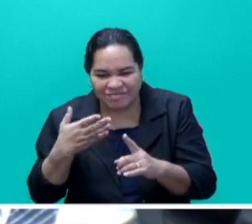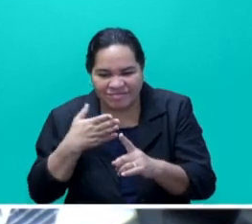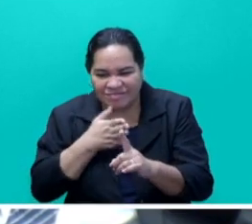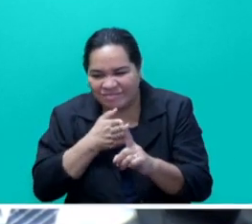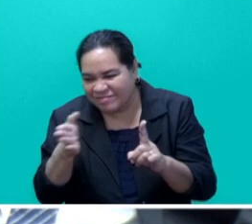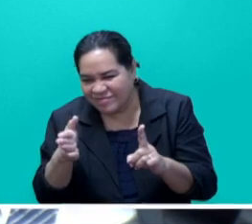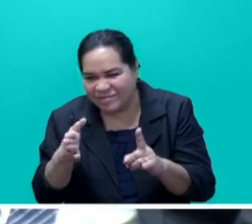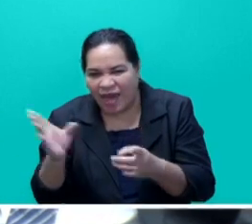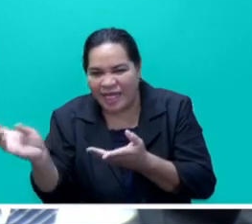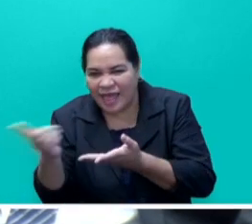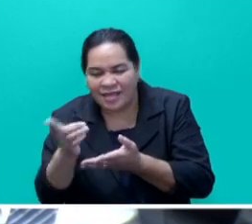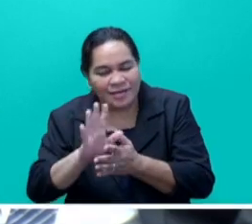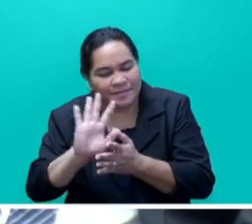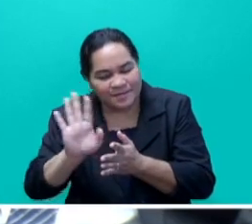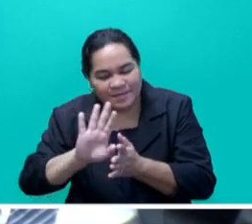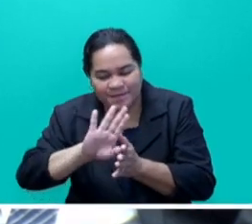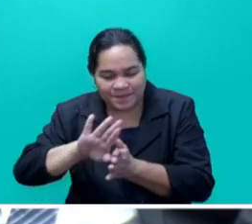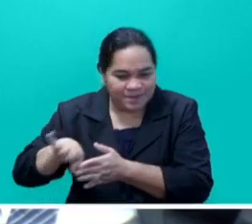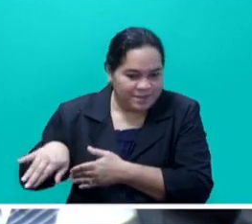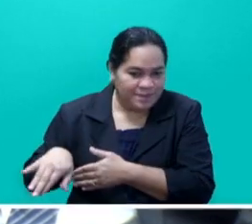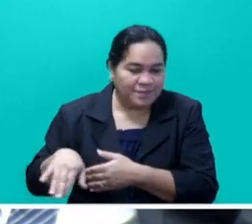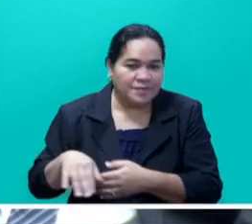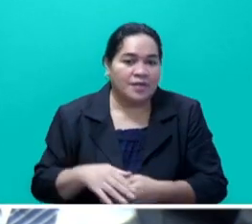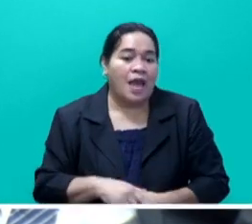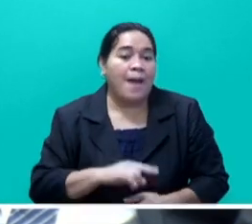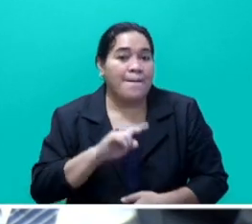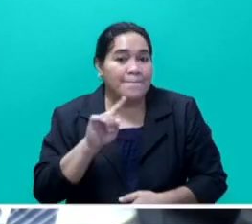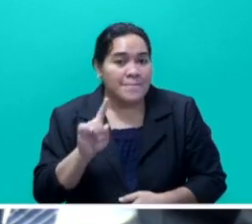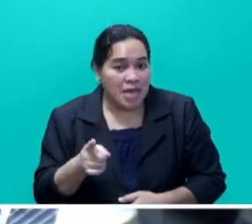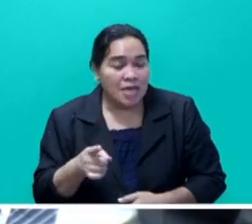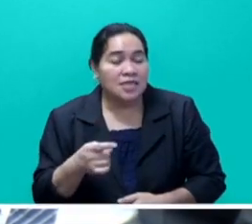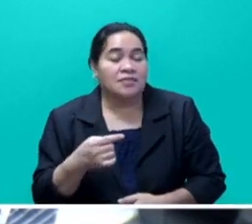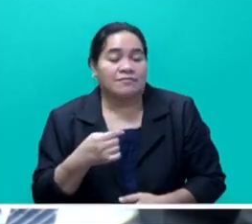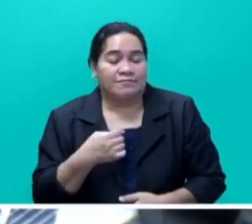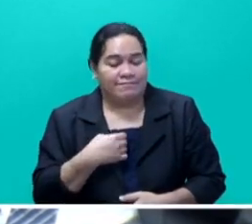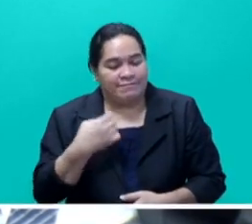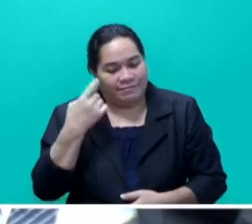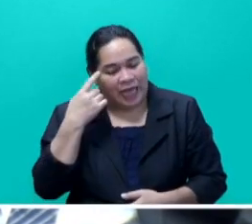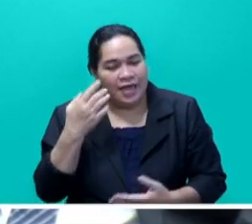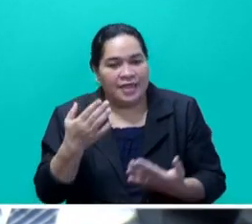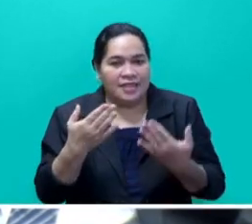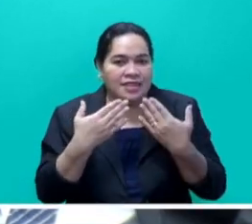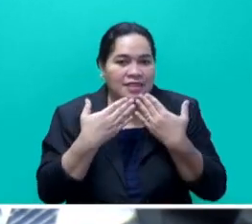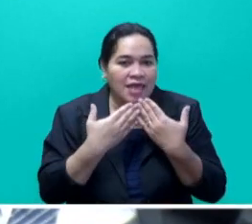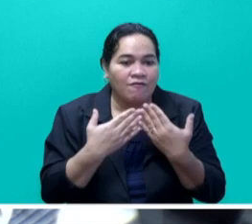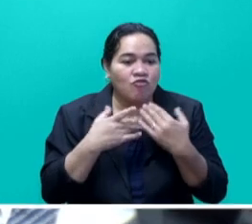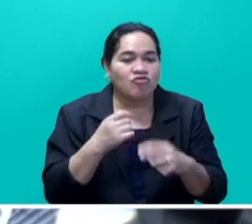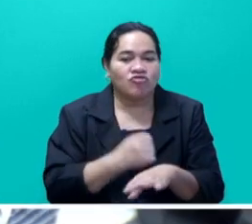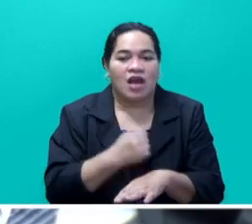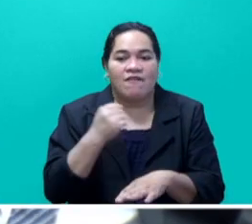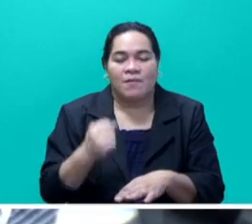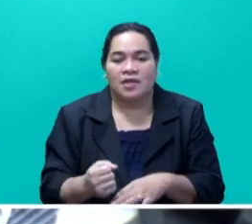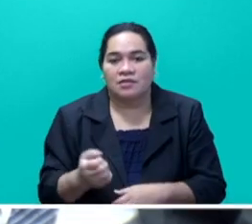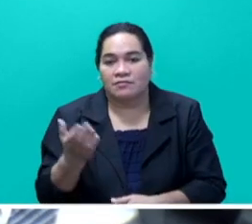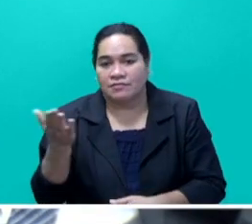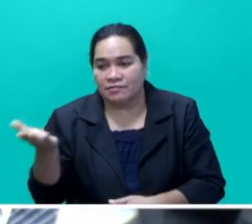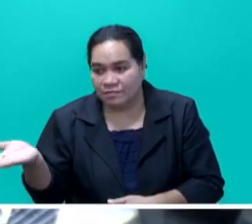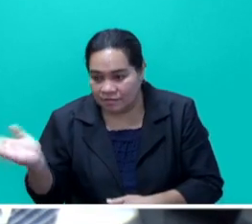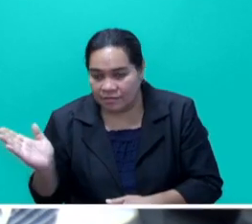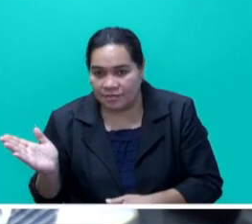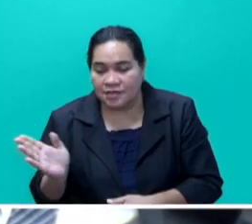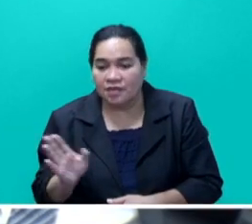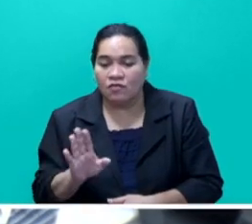data, Mr. Speaker, sir. But I think on the other hand, and thankful as well to government for the